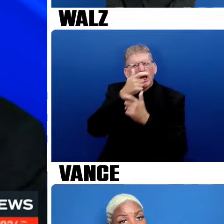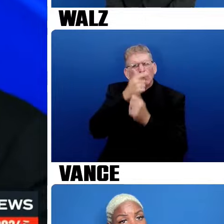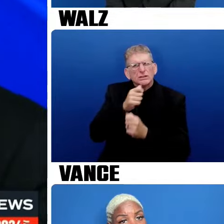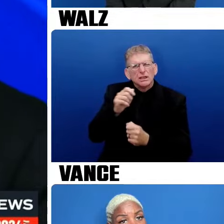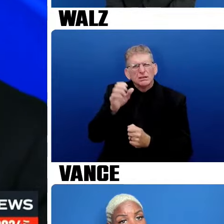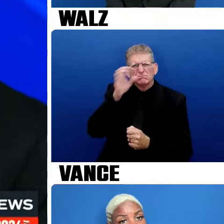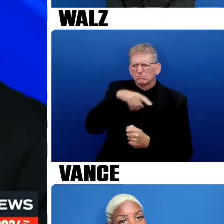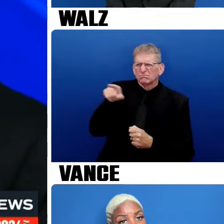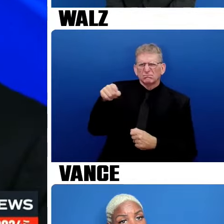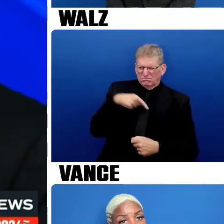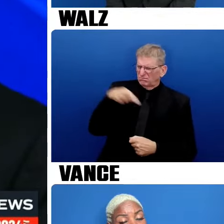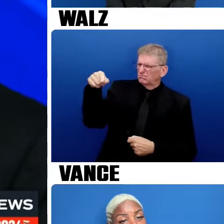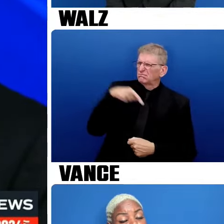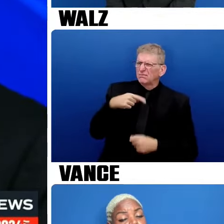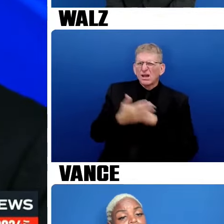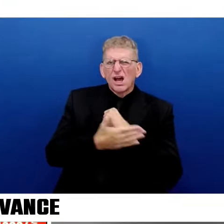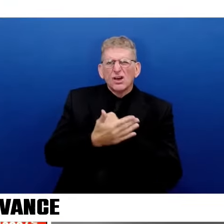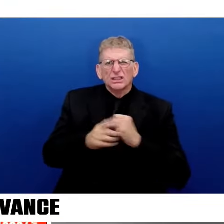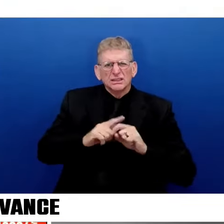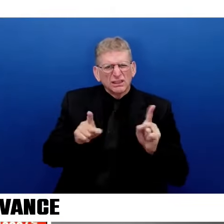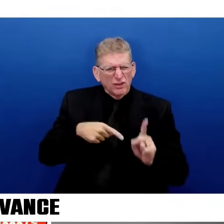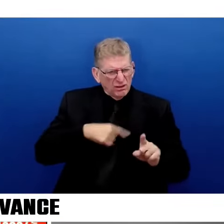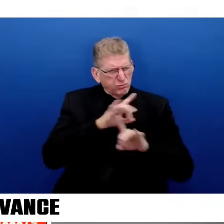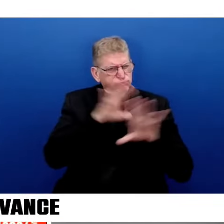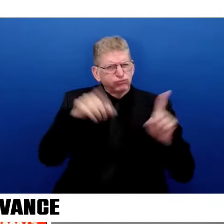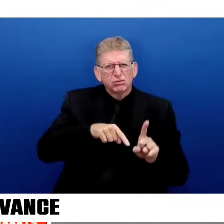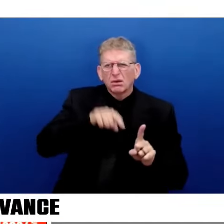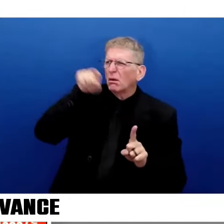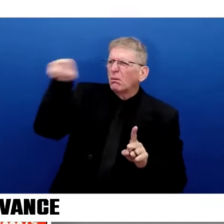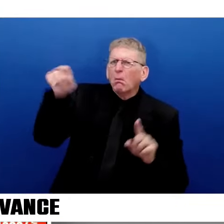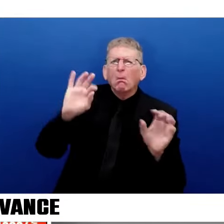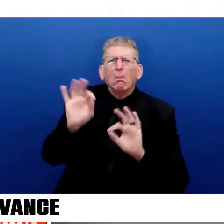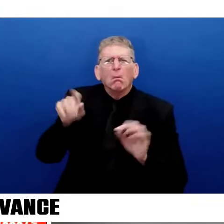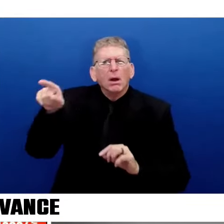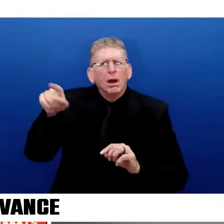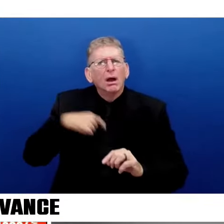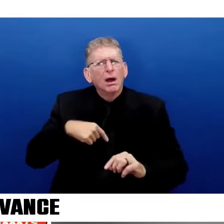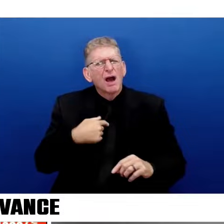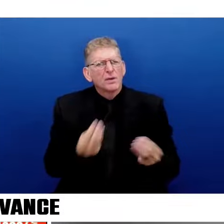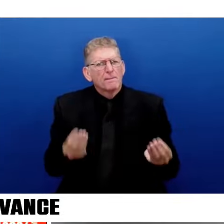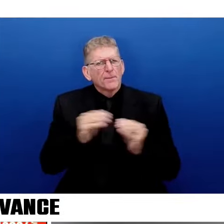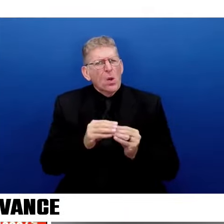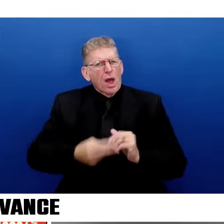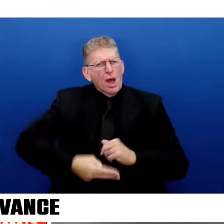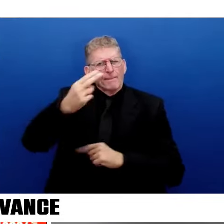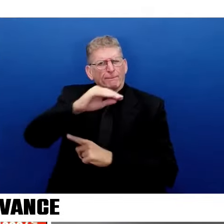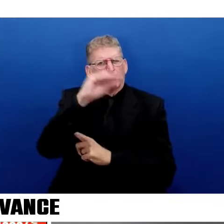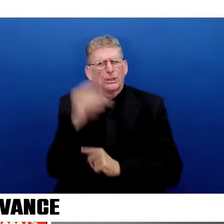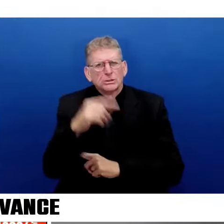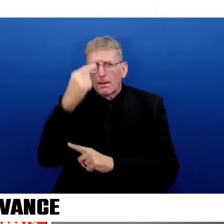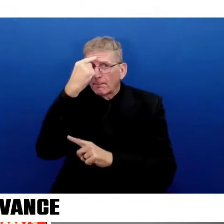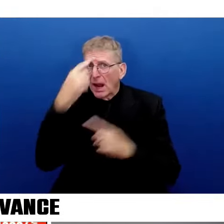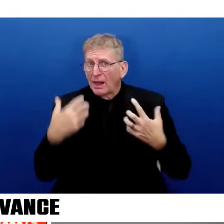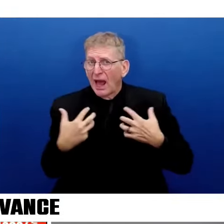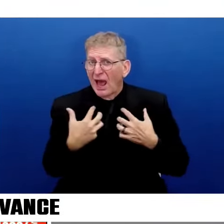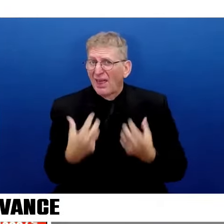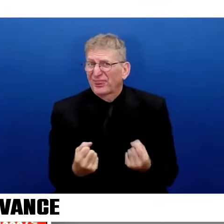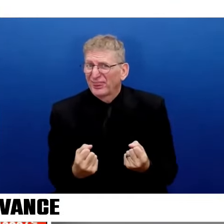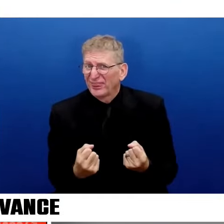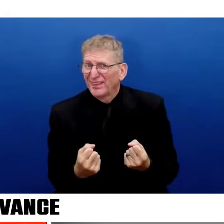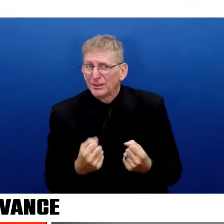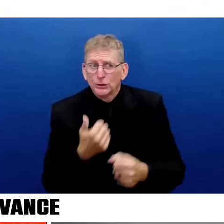all, we have way higher rates of mental health abuse, or mental health substance abuse. We have way higher